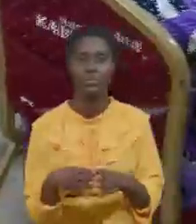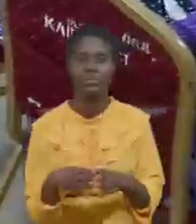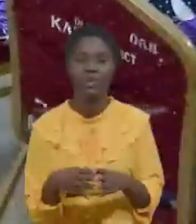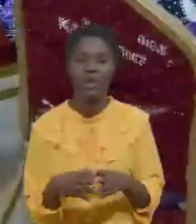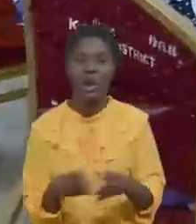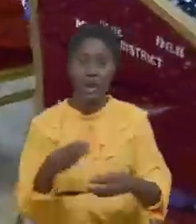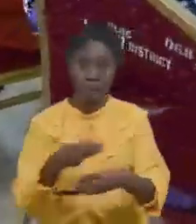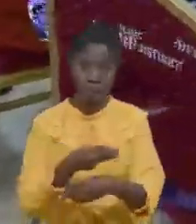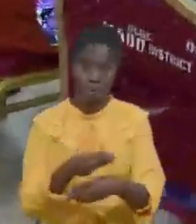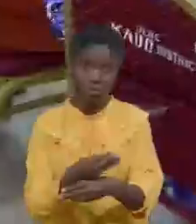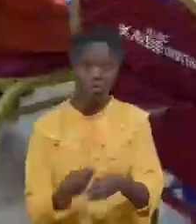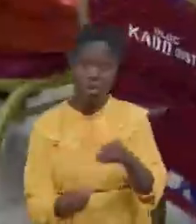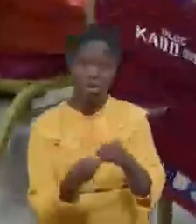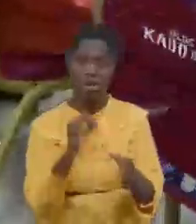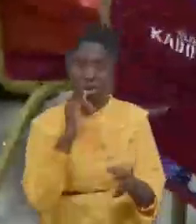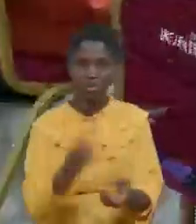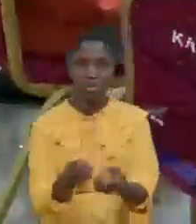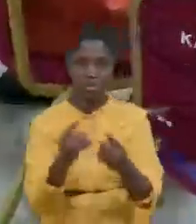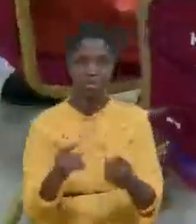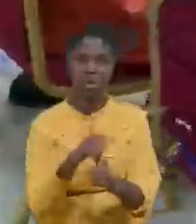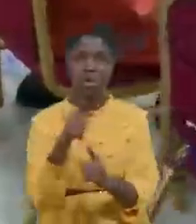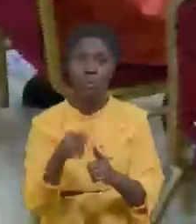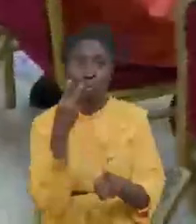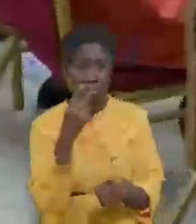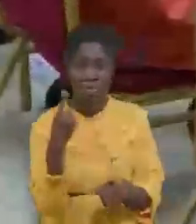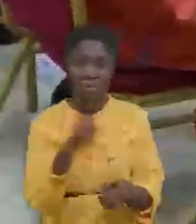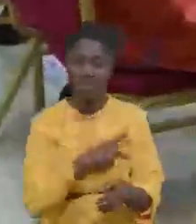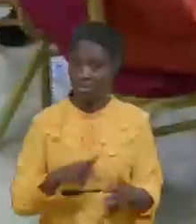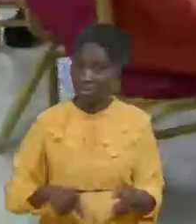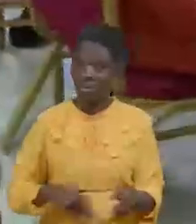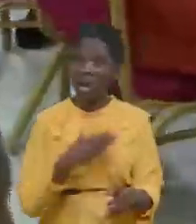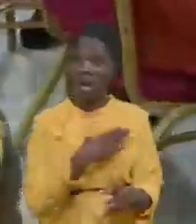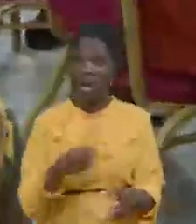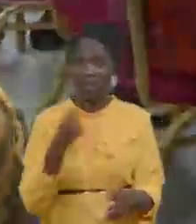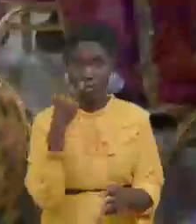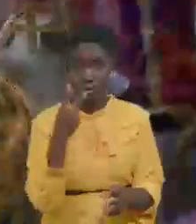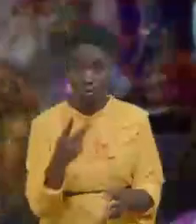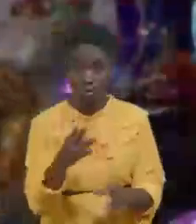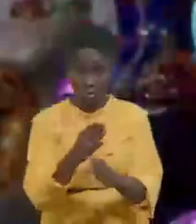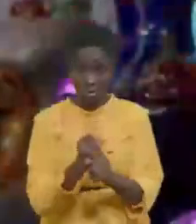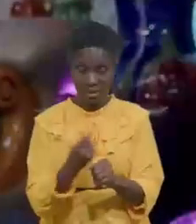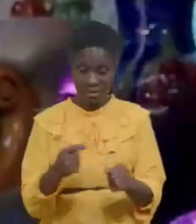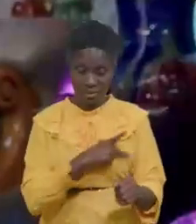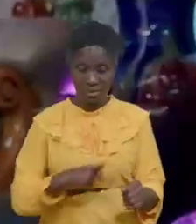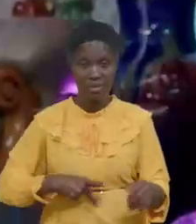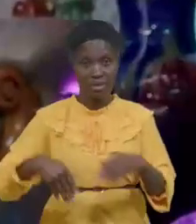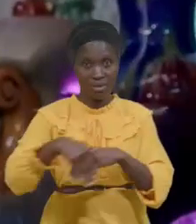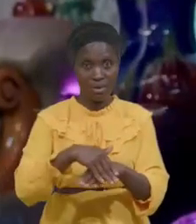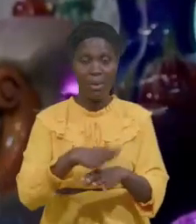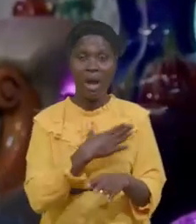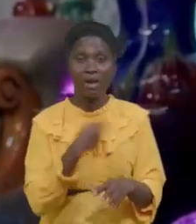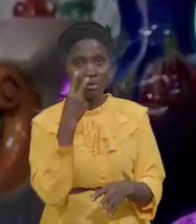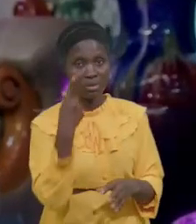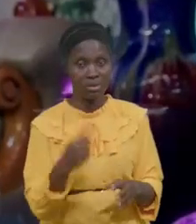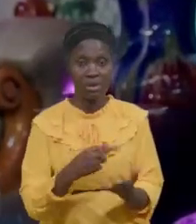Multiplication is coming. When you seek the king, and you seek the kingdom, and you seek the